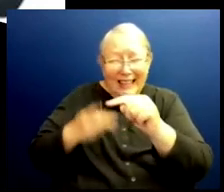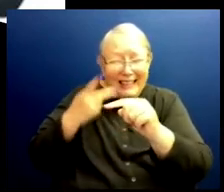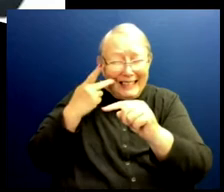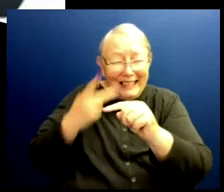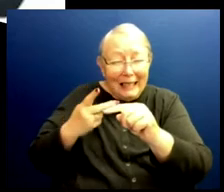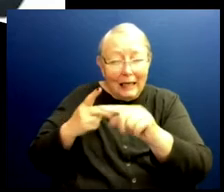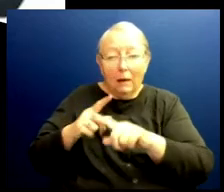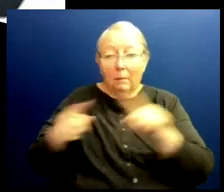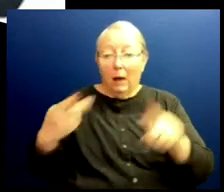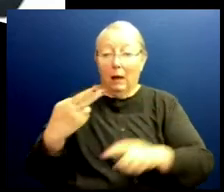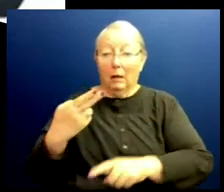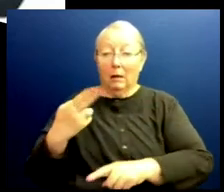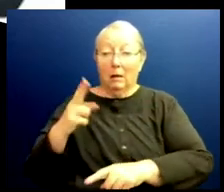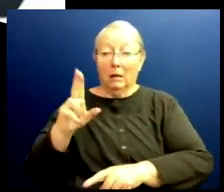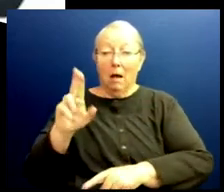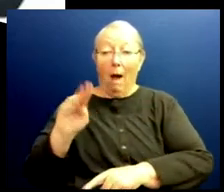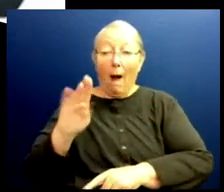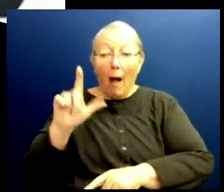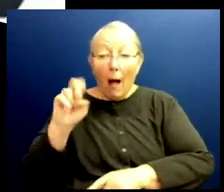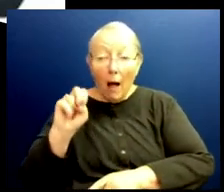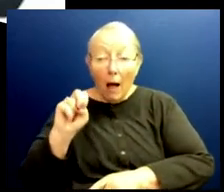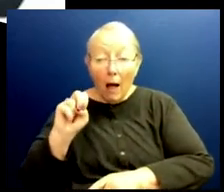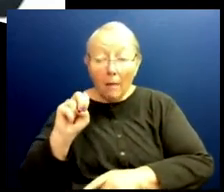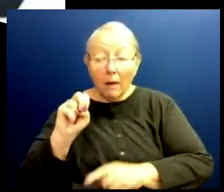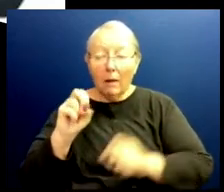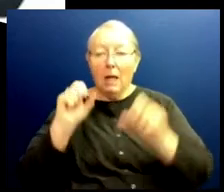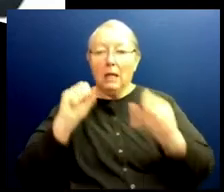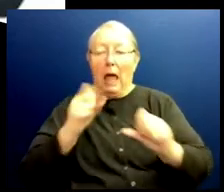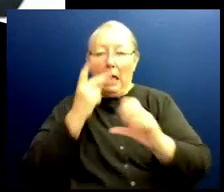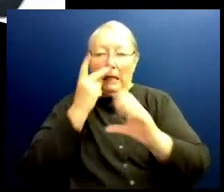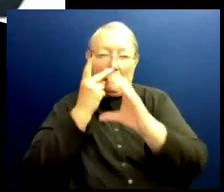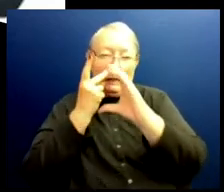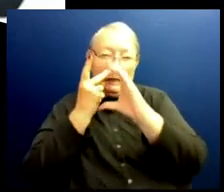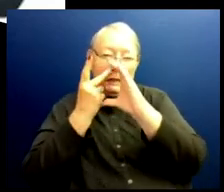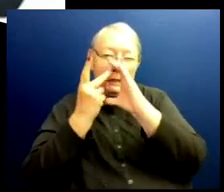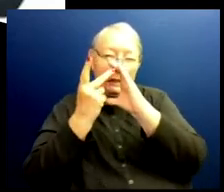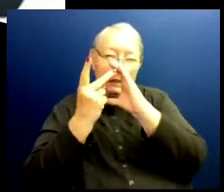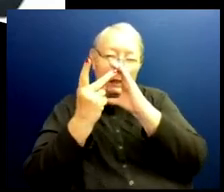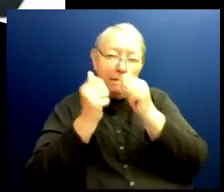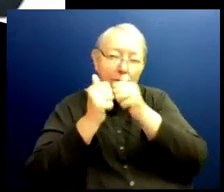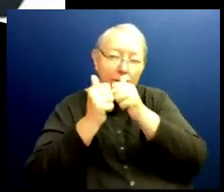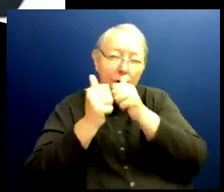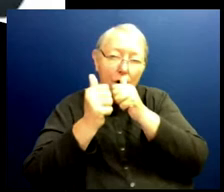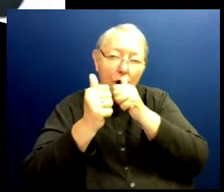deeper into the cosmos in the past.